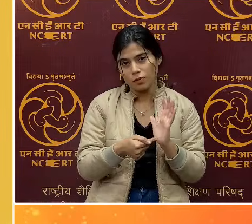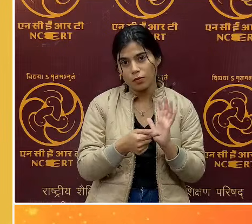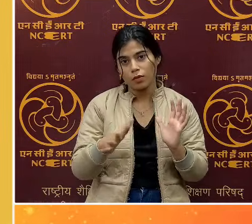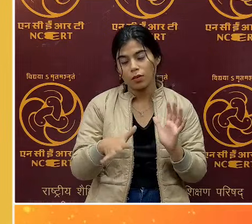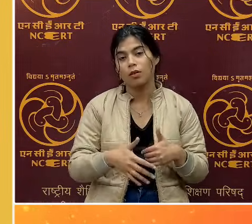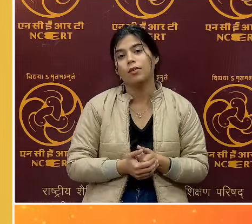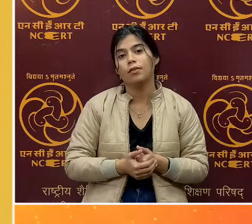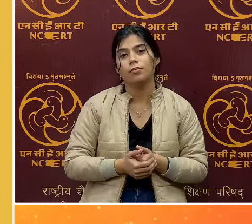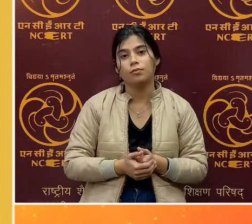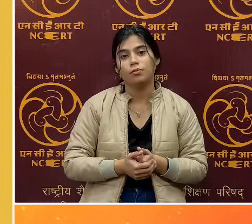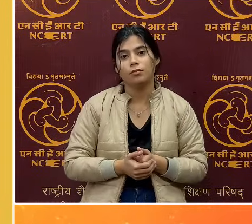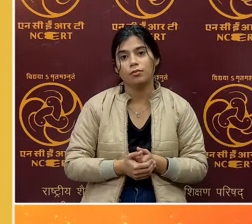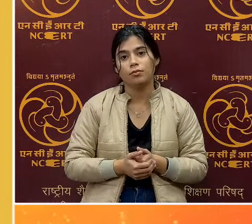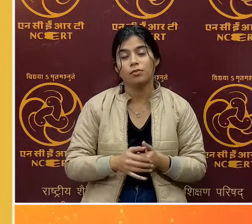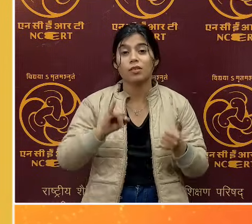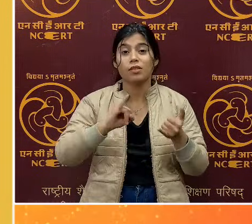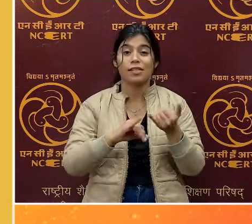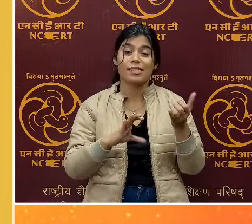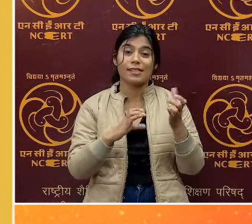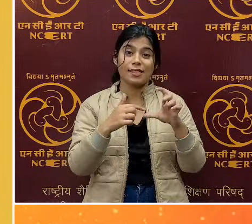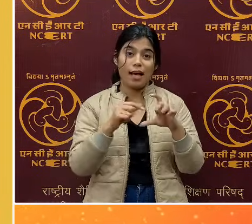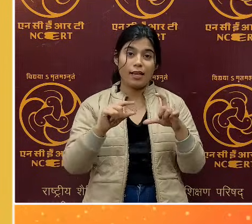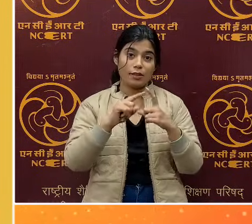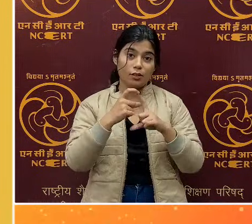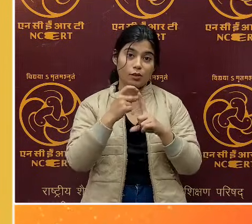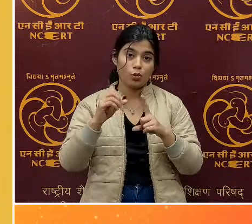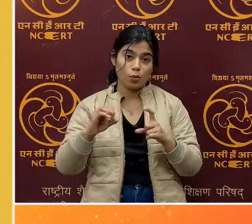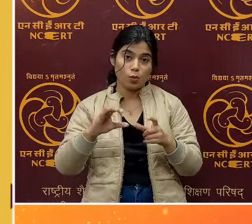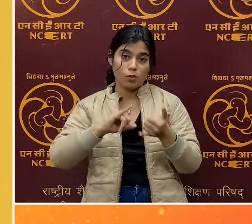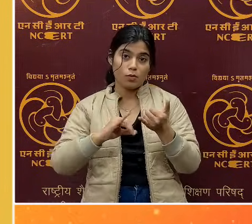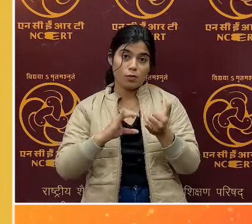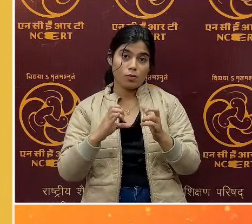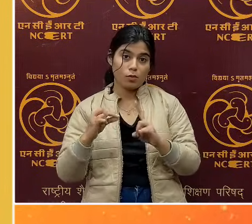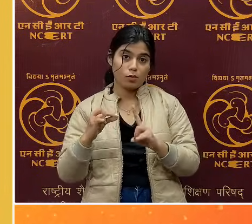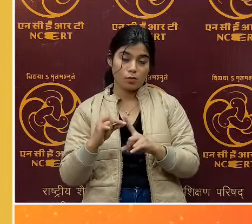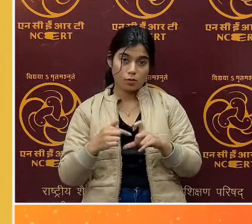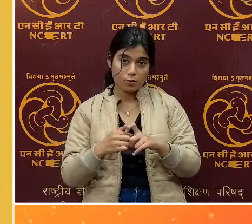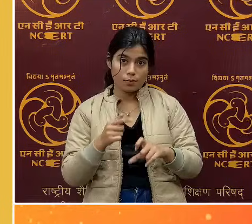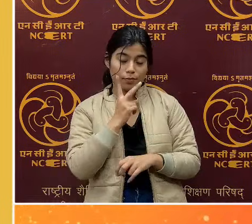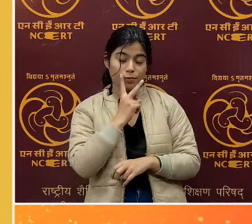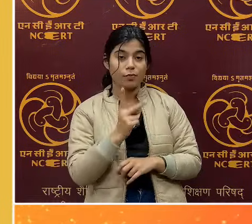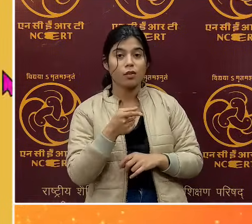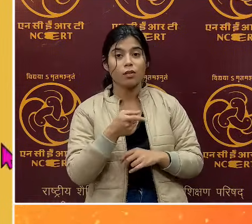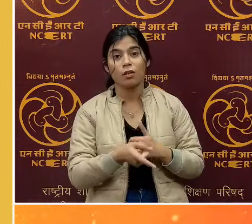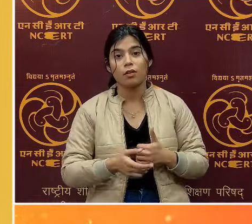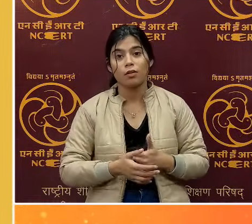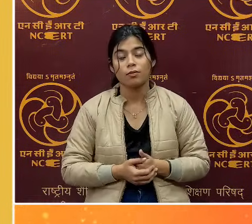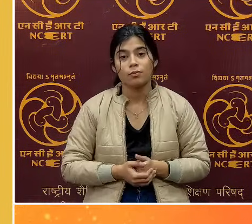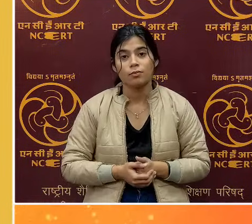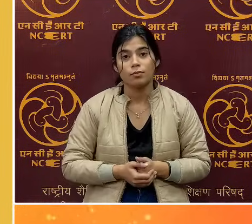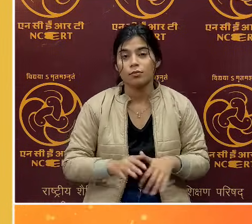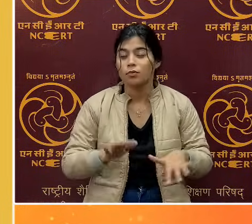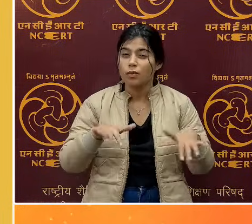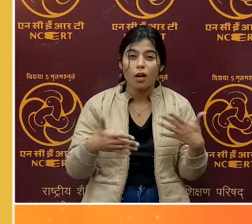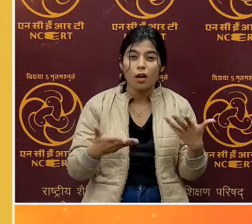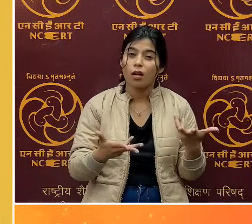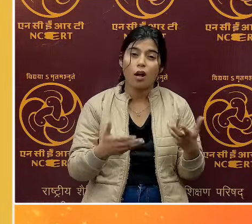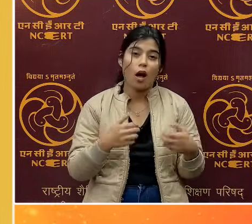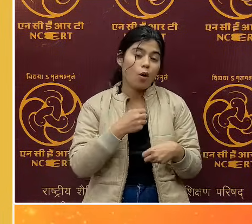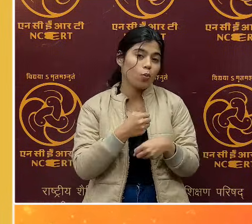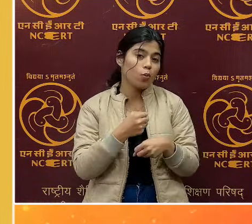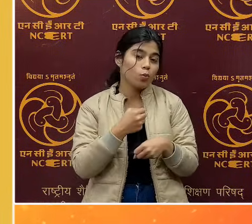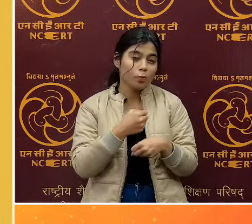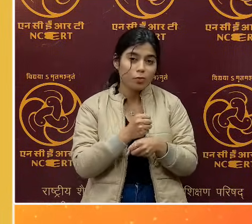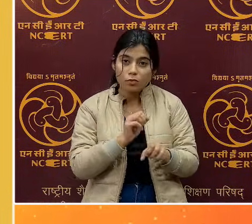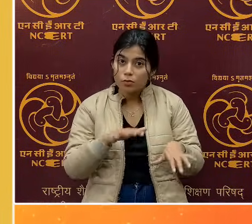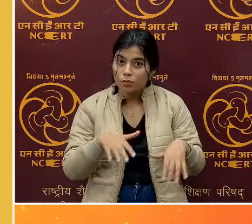been made, that's called as kaleidoscope, right? You see this wonderful pattern over here. Now how it is made?